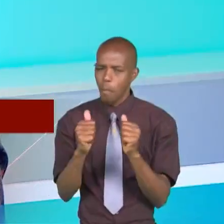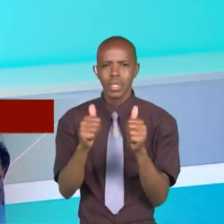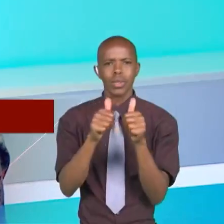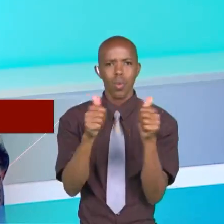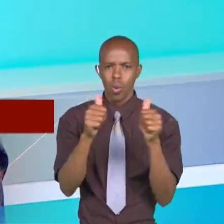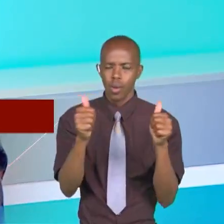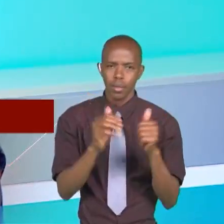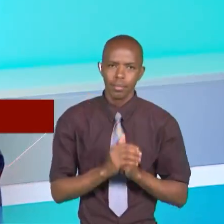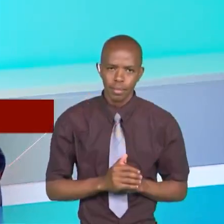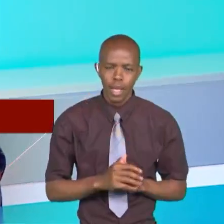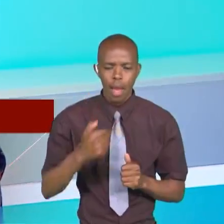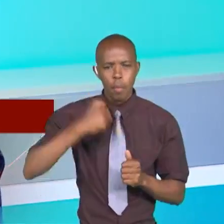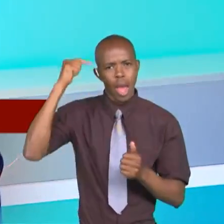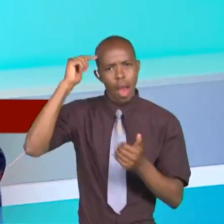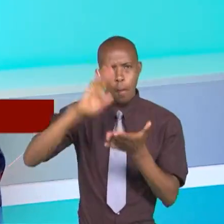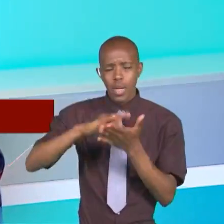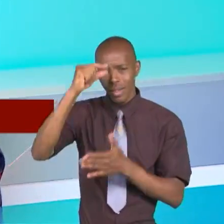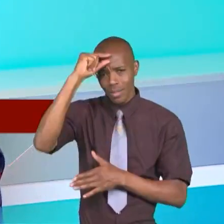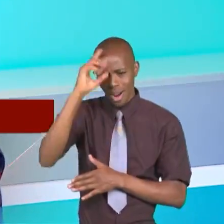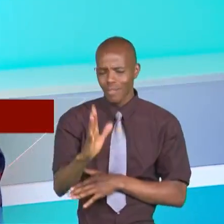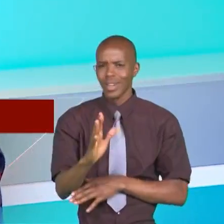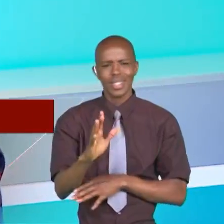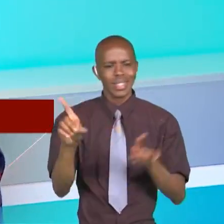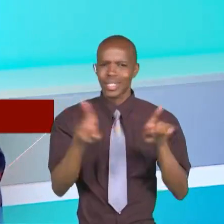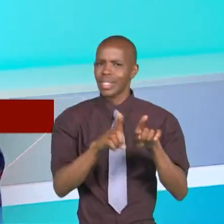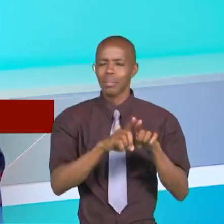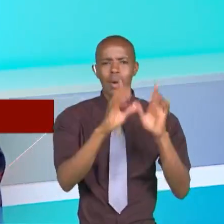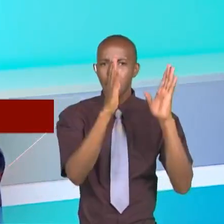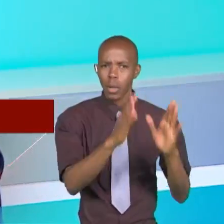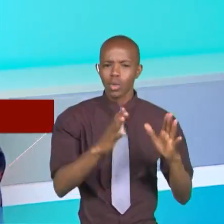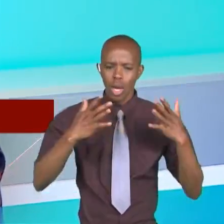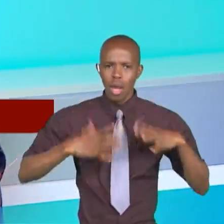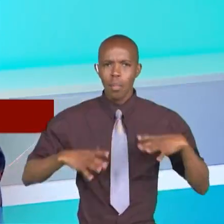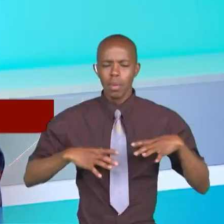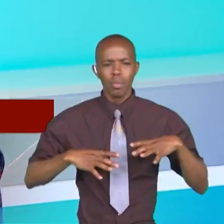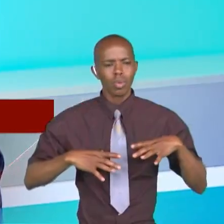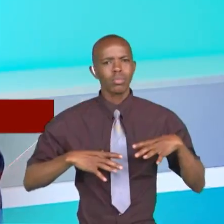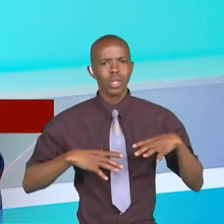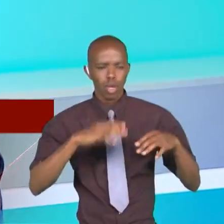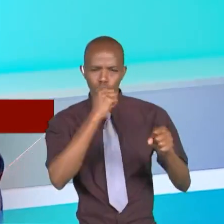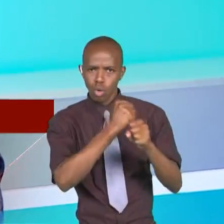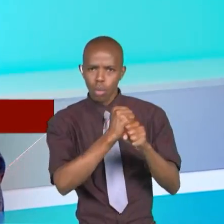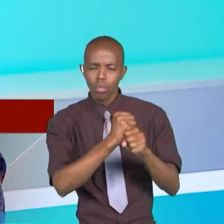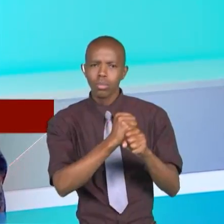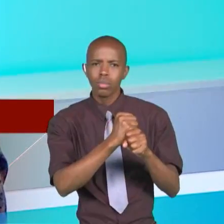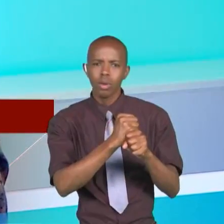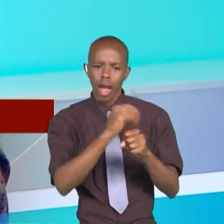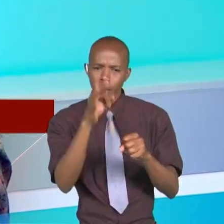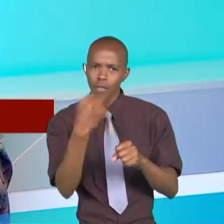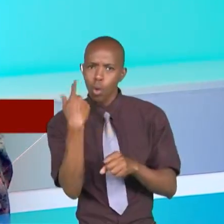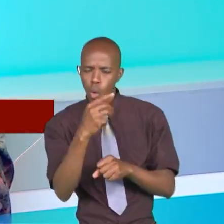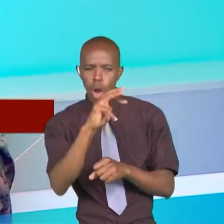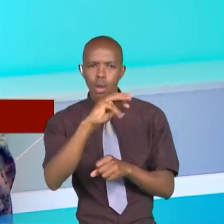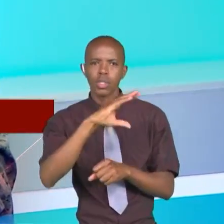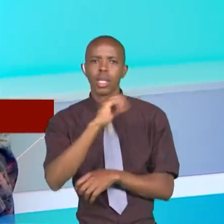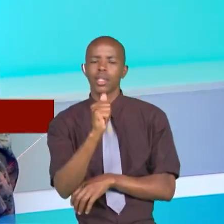also still believe governor is a human being. And let me tell you, the people who are slept on their job are the MCAs. Because let me tell you,